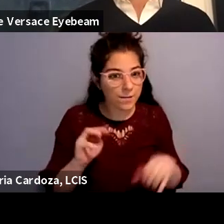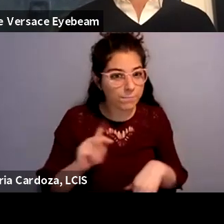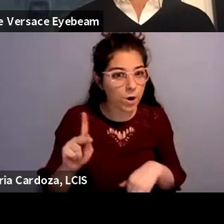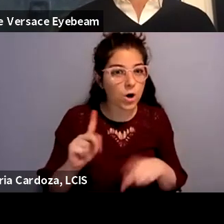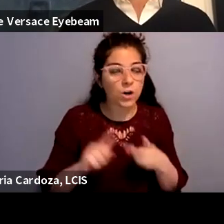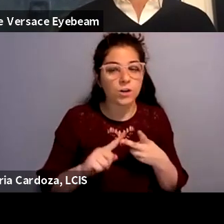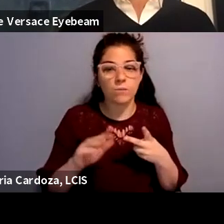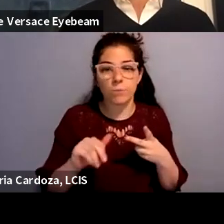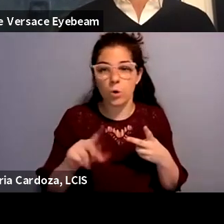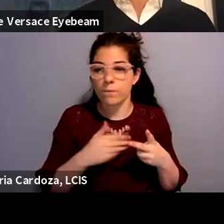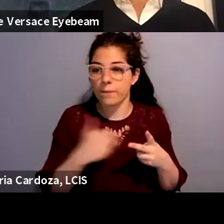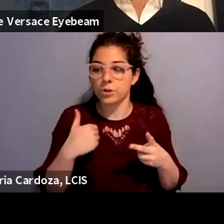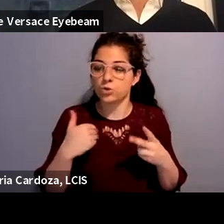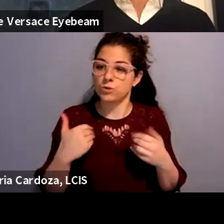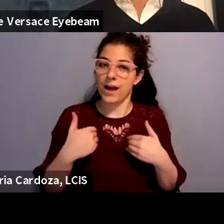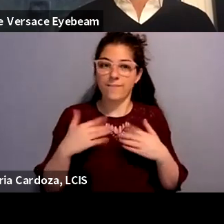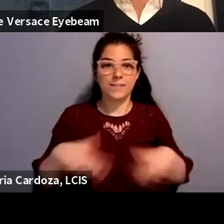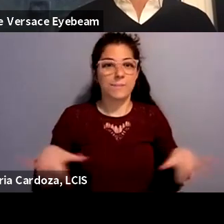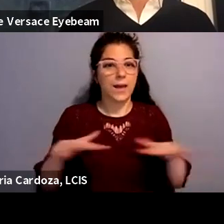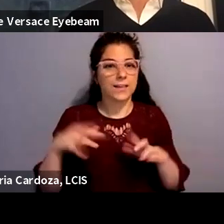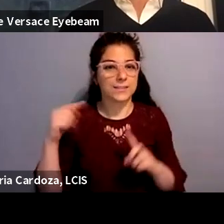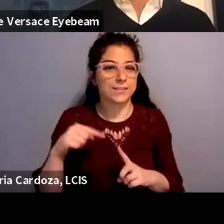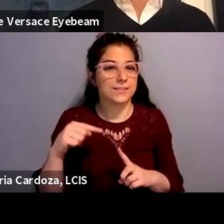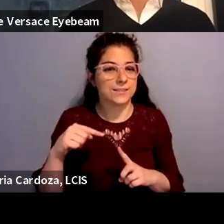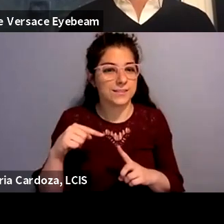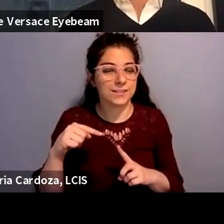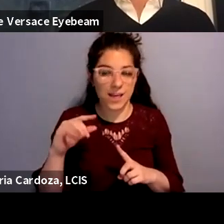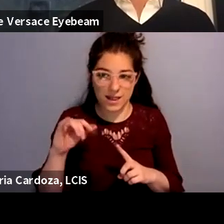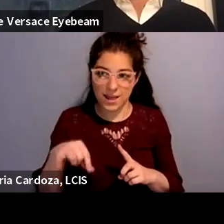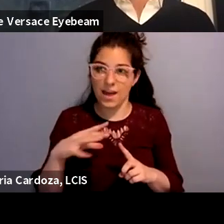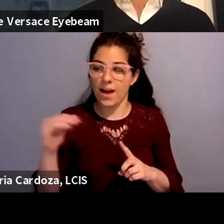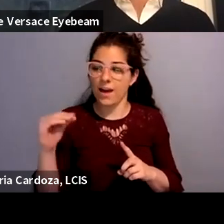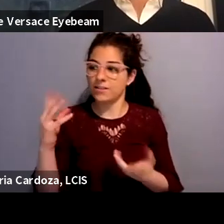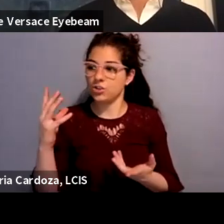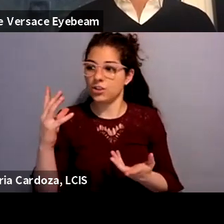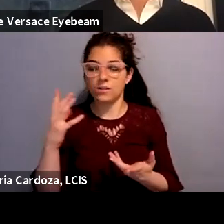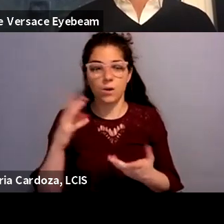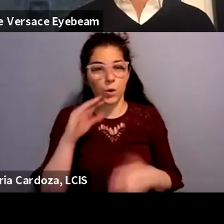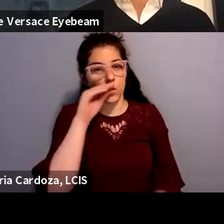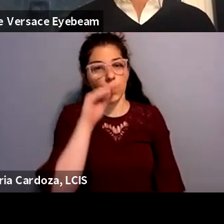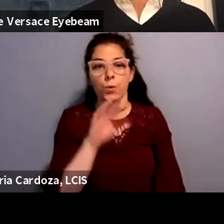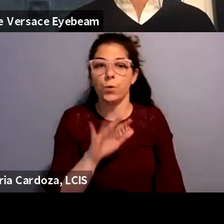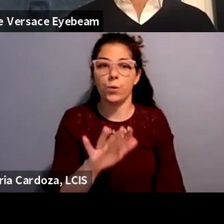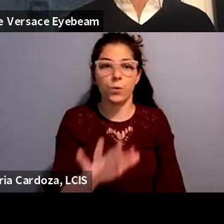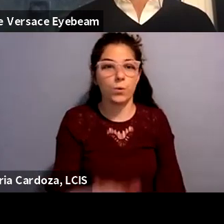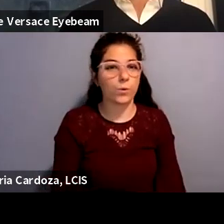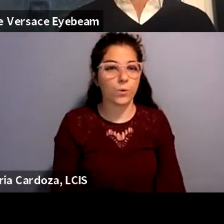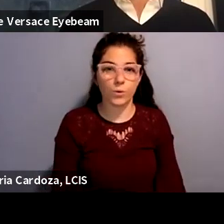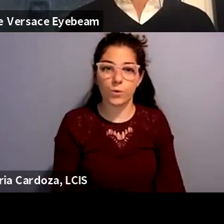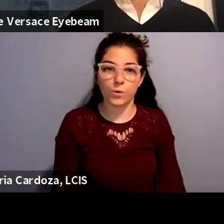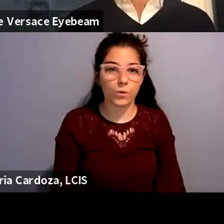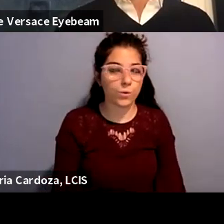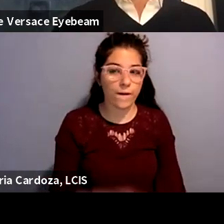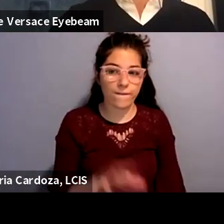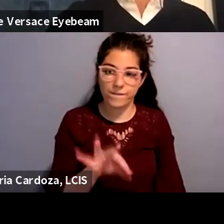members, to just hold the space and just kind of, you know, exhale and then find that space